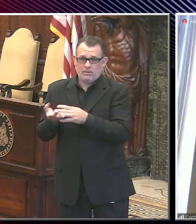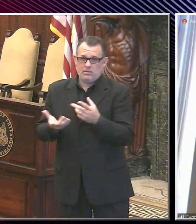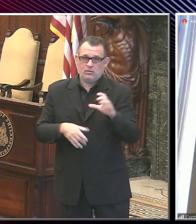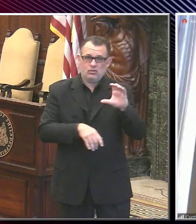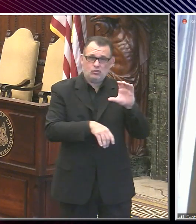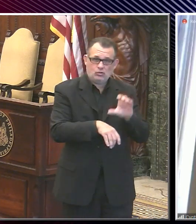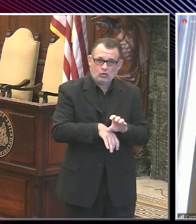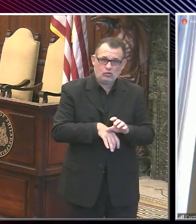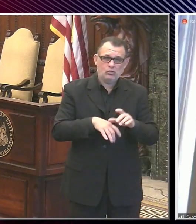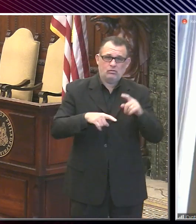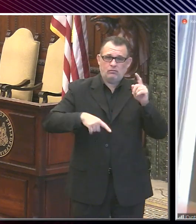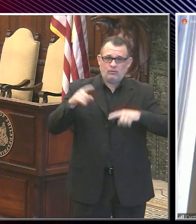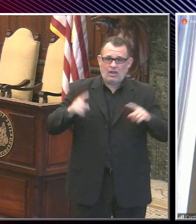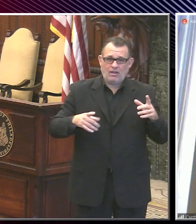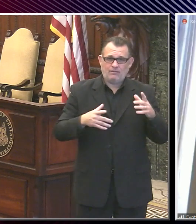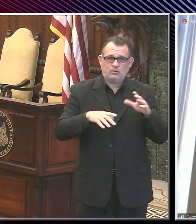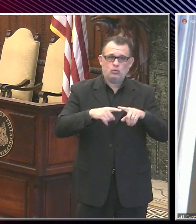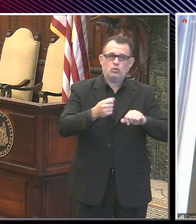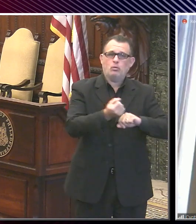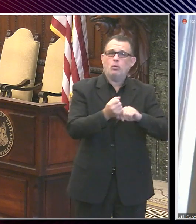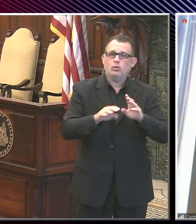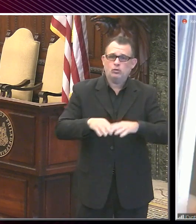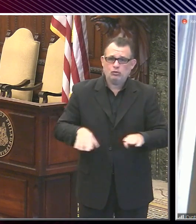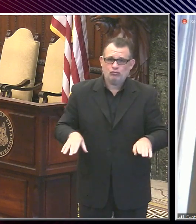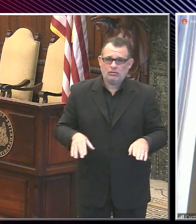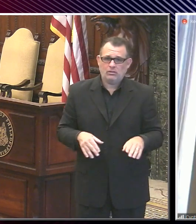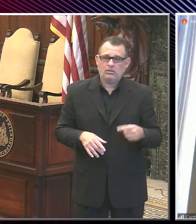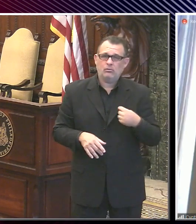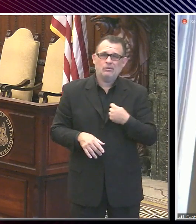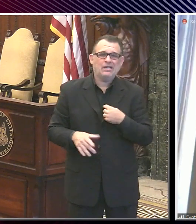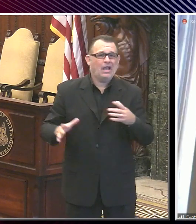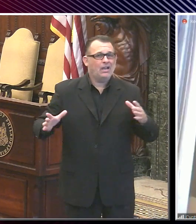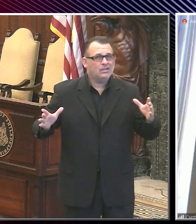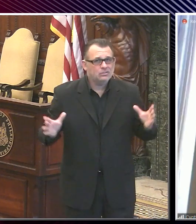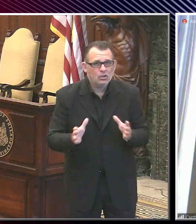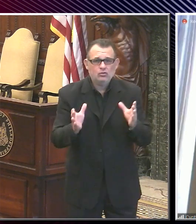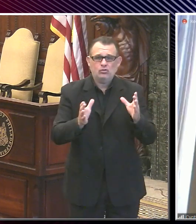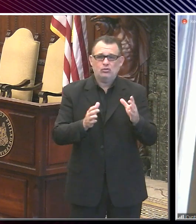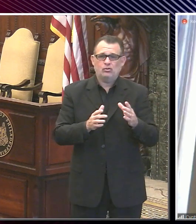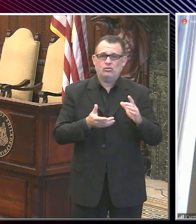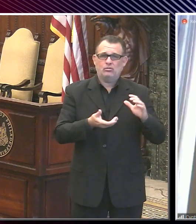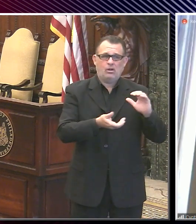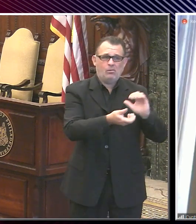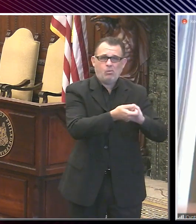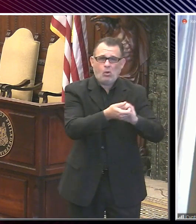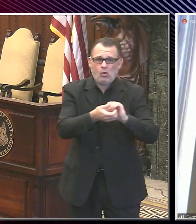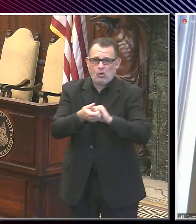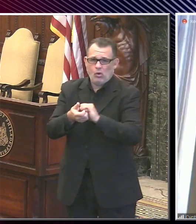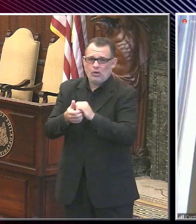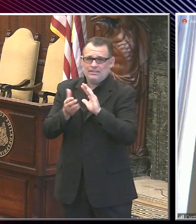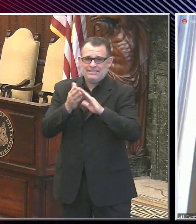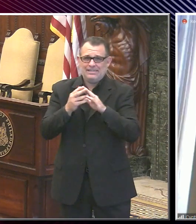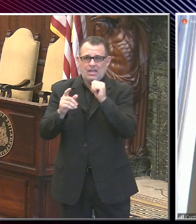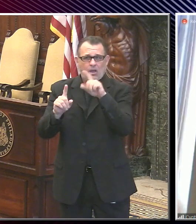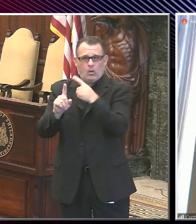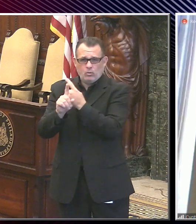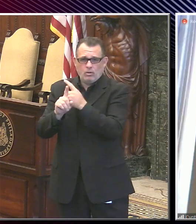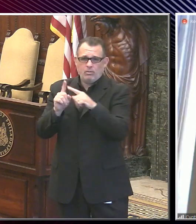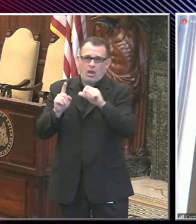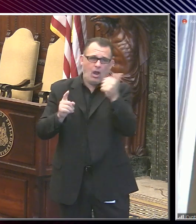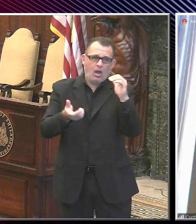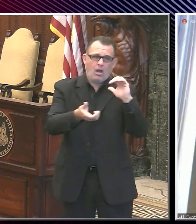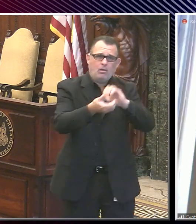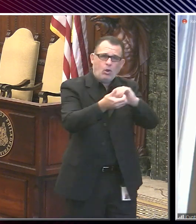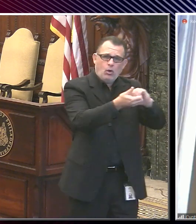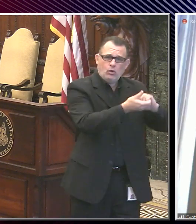to support children. So we're really encouraging as much creativity, not just by the city, but by a lot of our partners. The